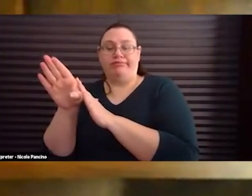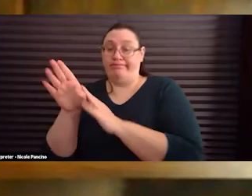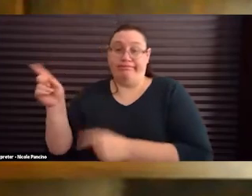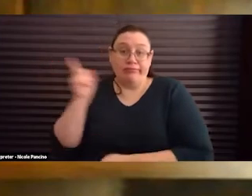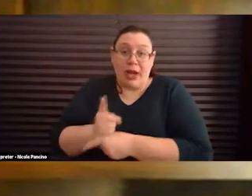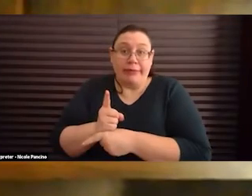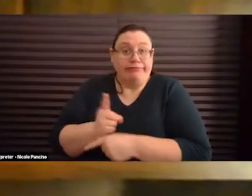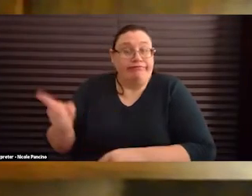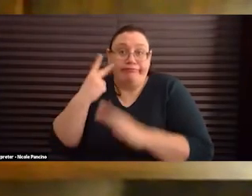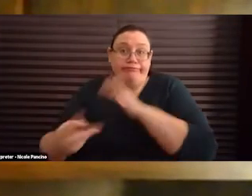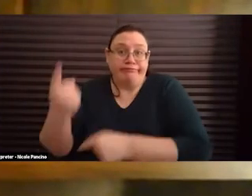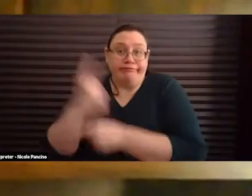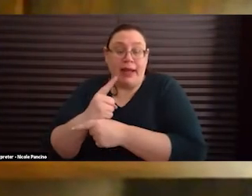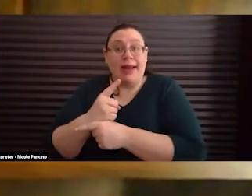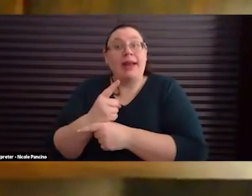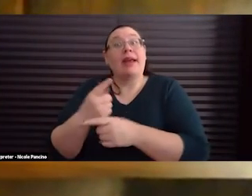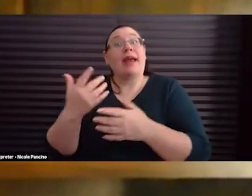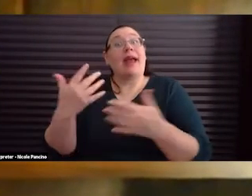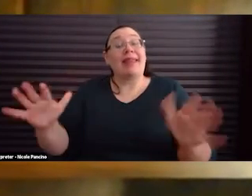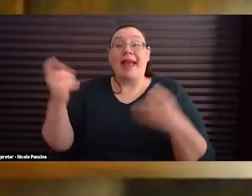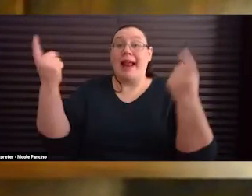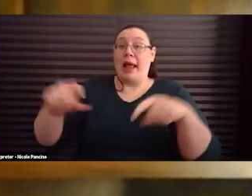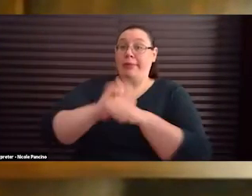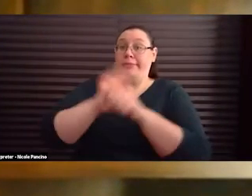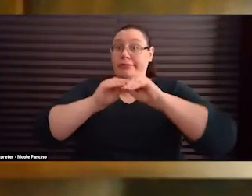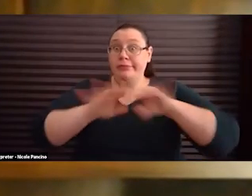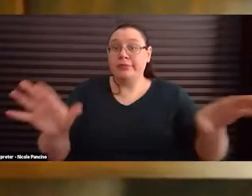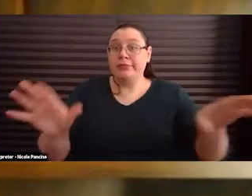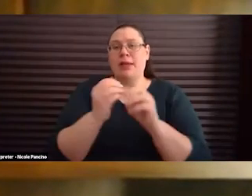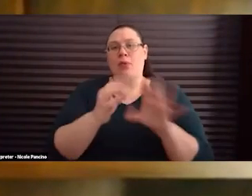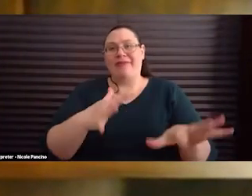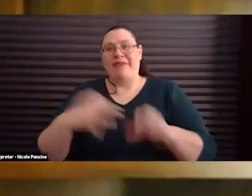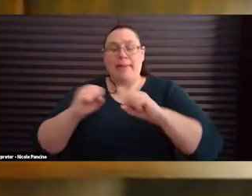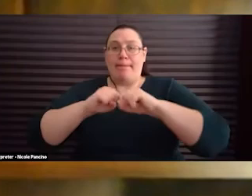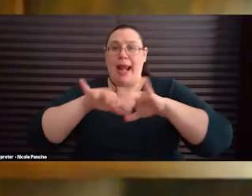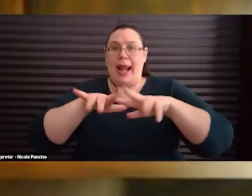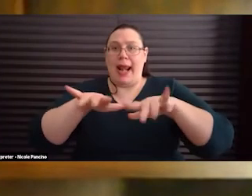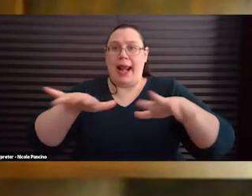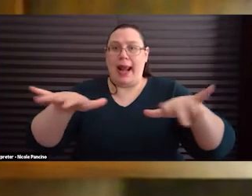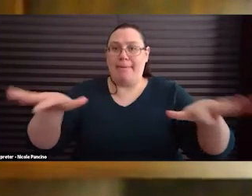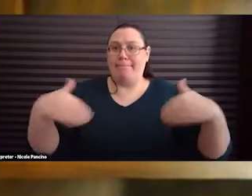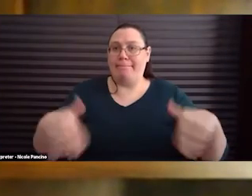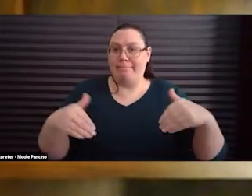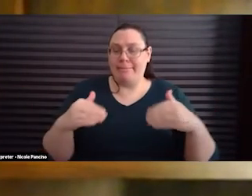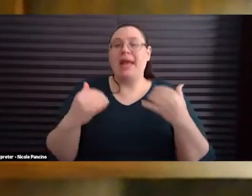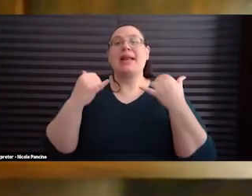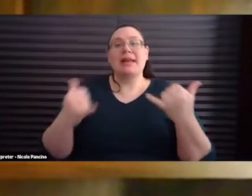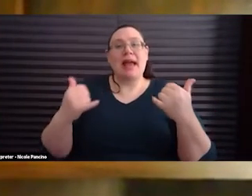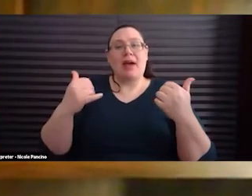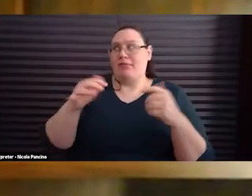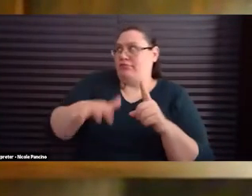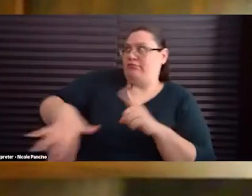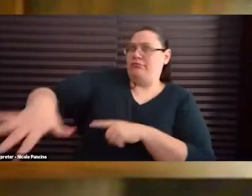prescient. So the pandemic accelerated a trend that was already here. And now we have all around us these